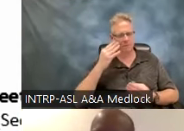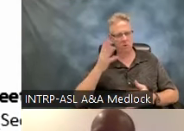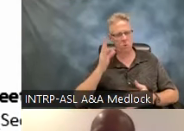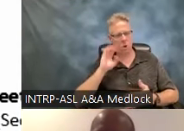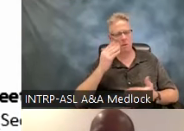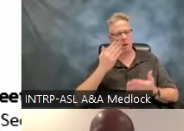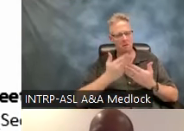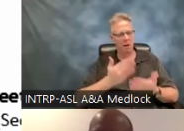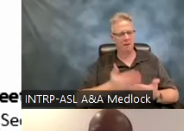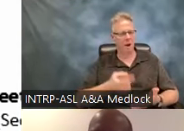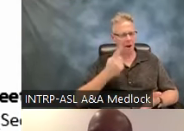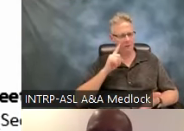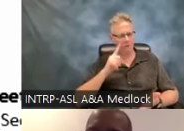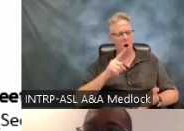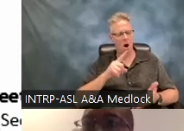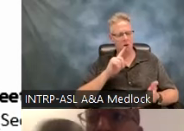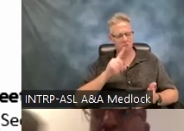verified for authenticity.